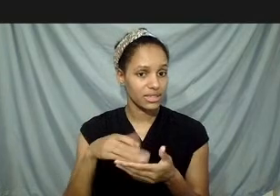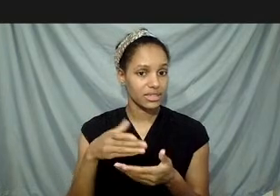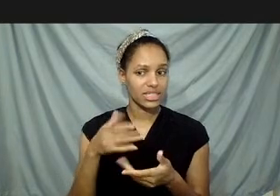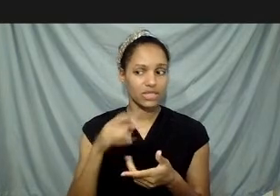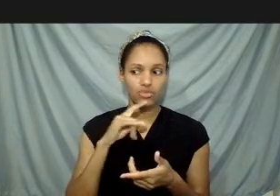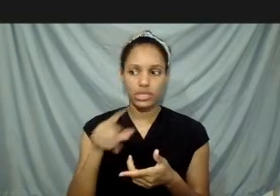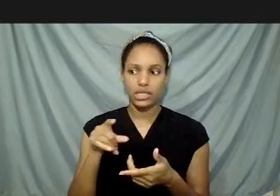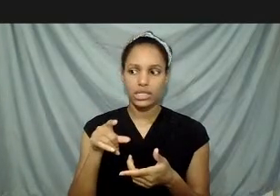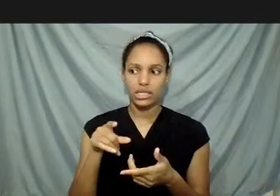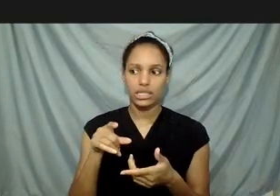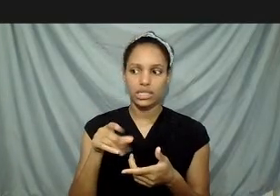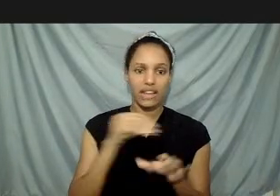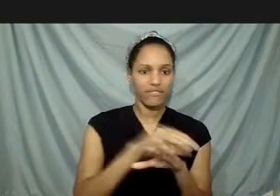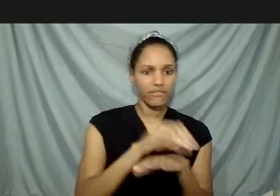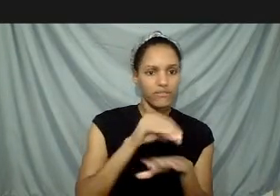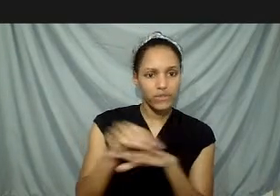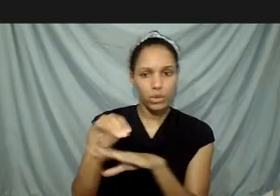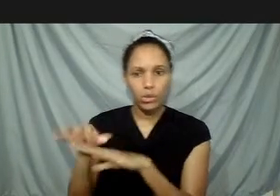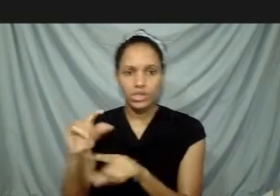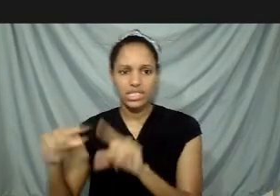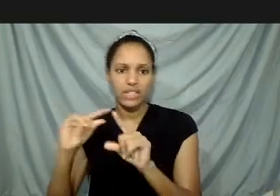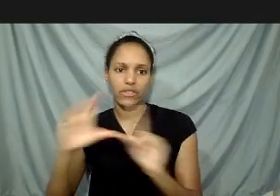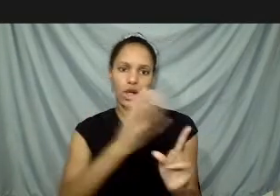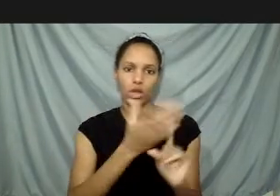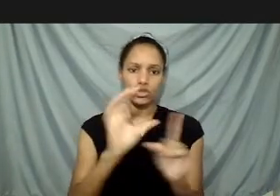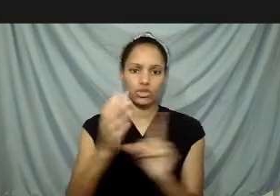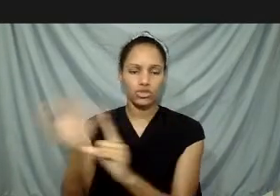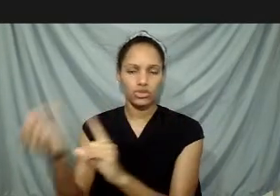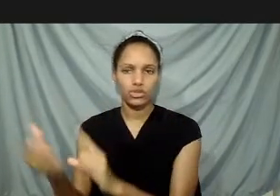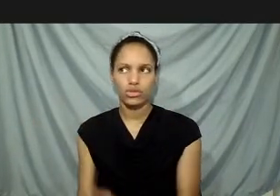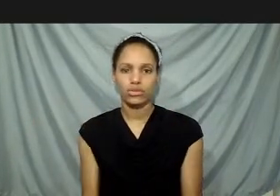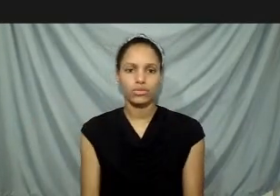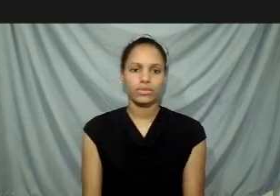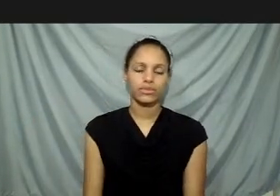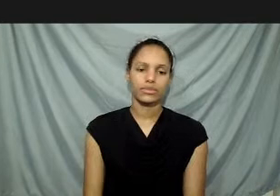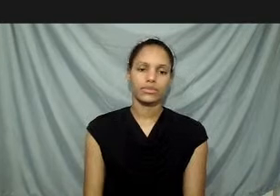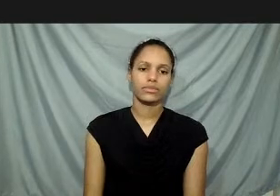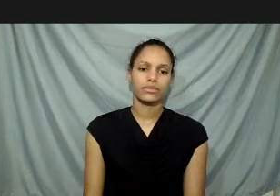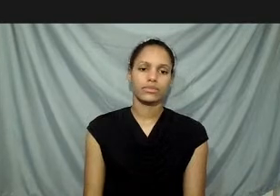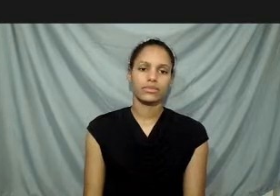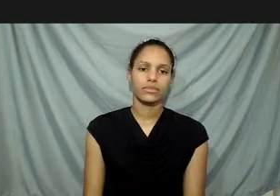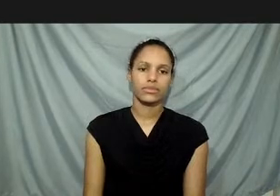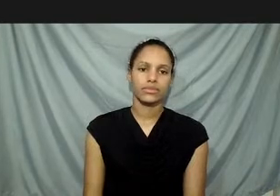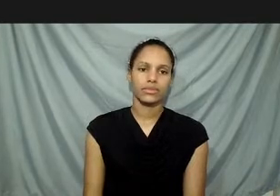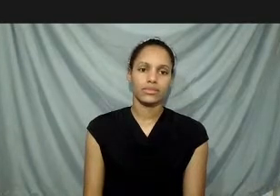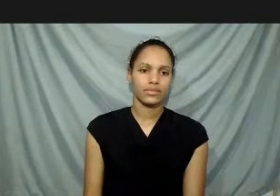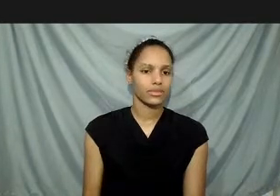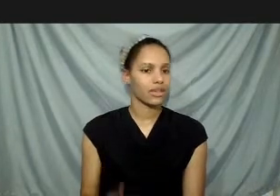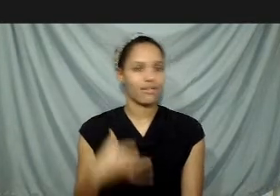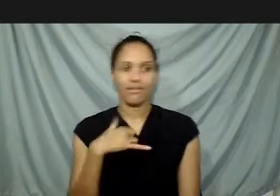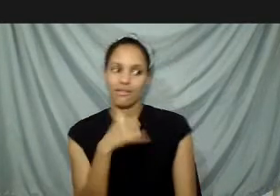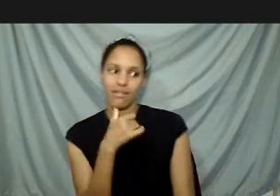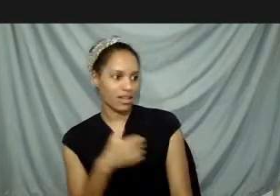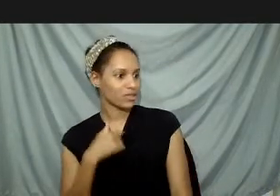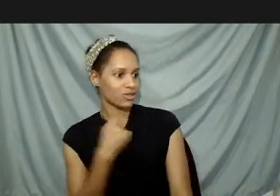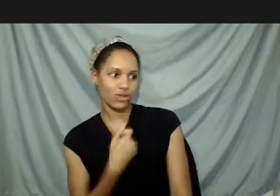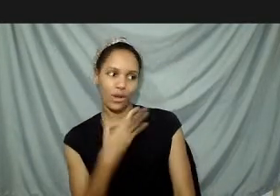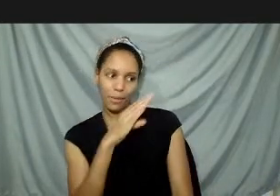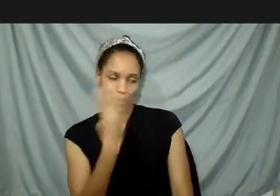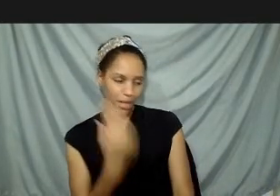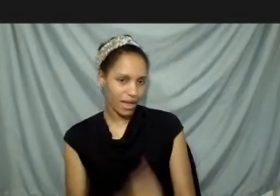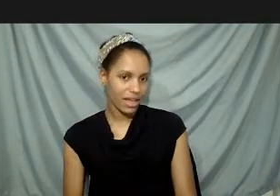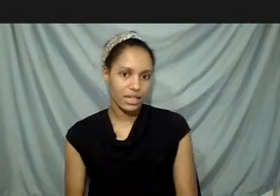It's reflected everywhere, and we can do whatever we want to do. Unapologetically Black. Unapologetically Black, and it